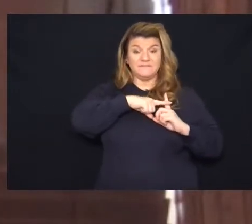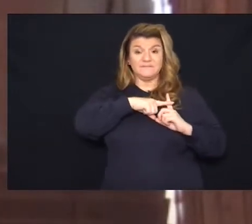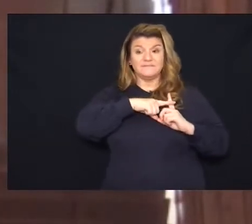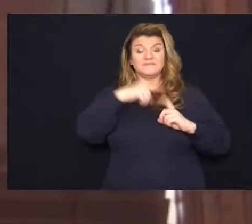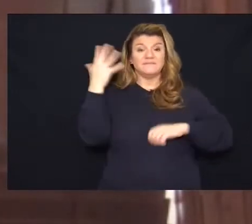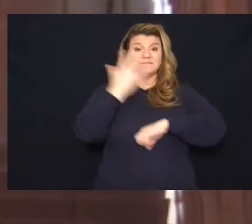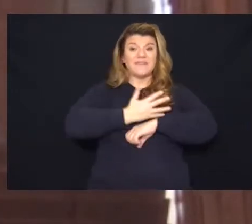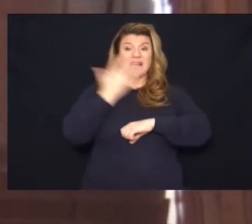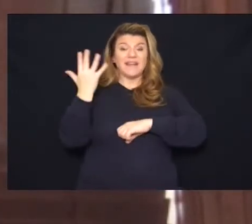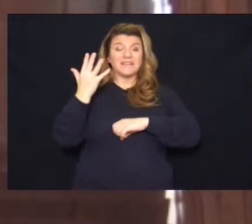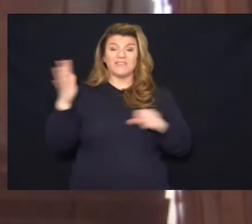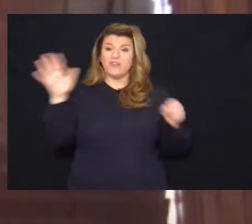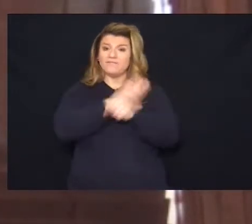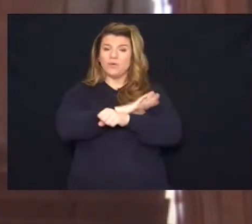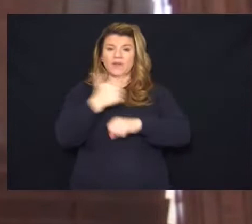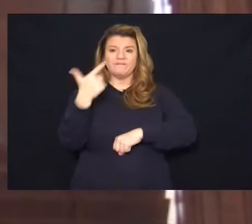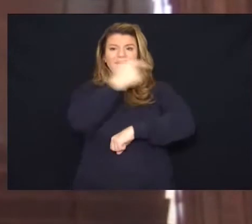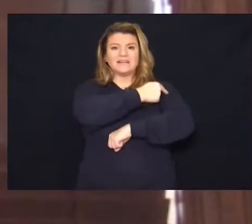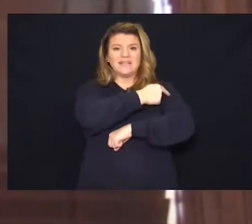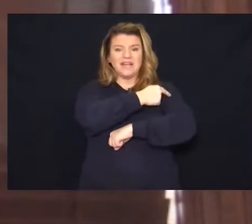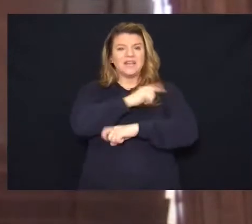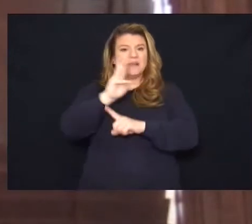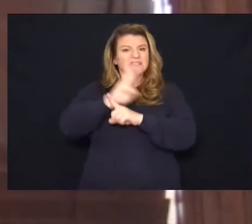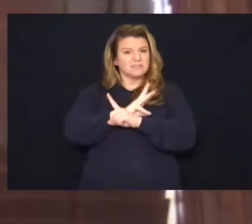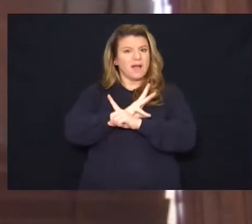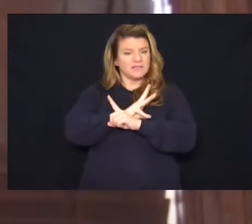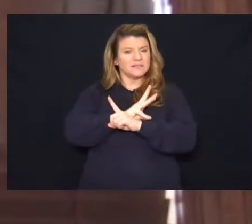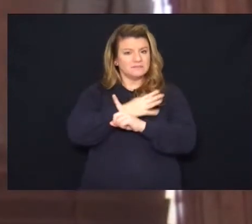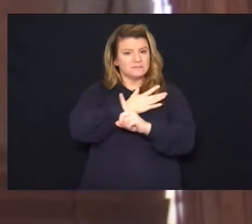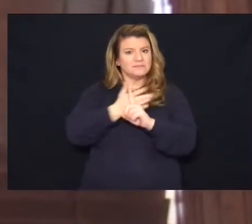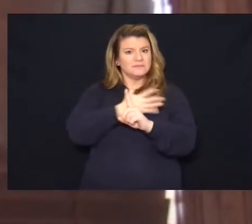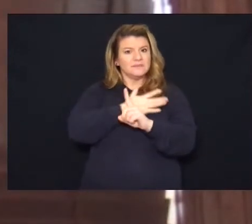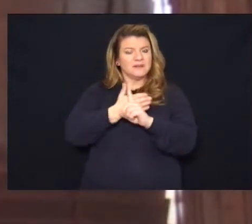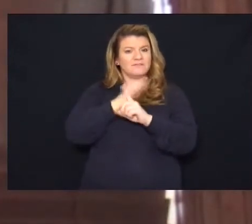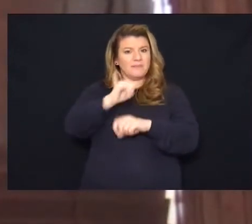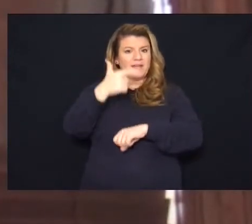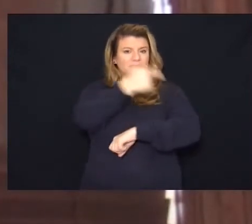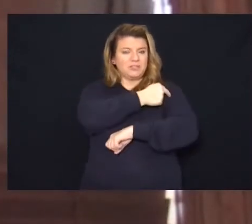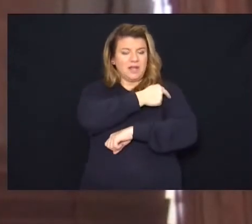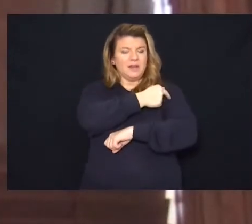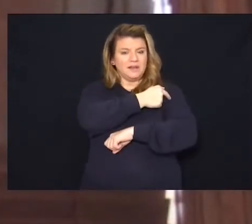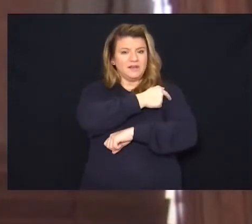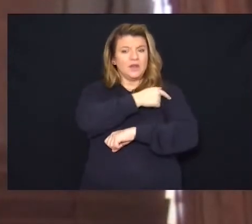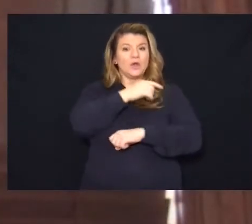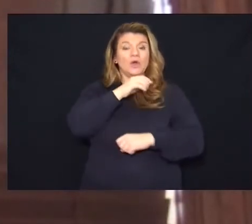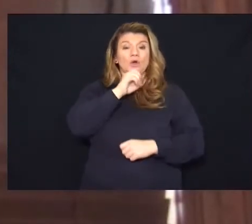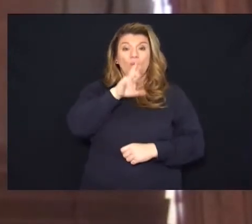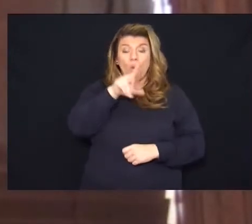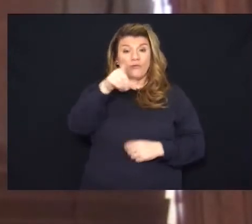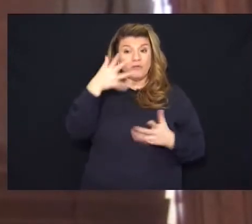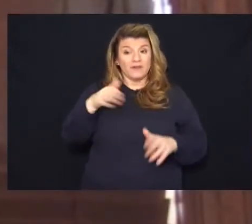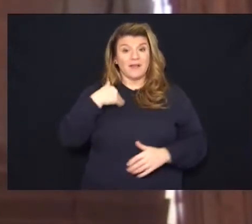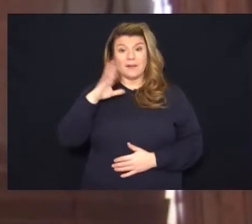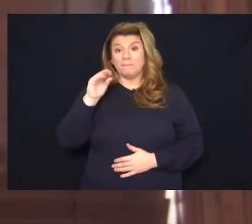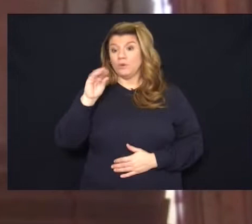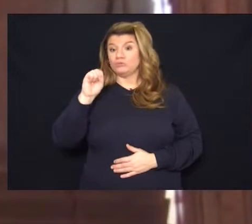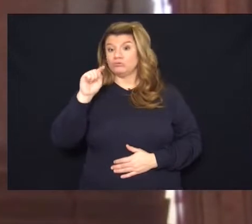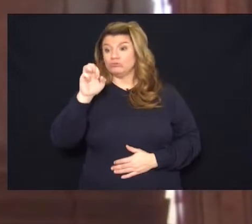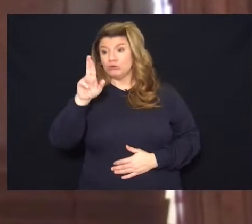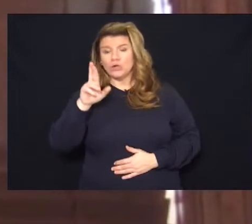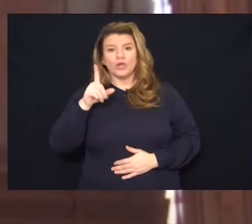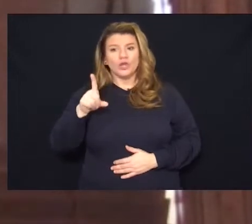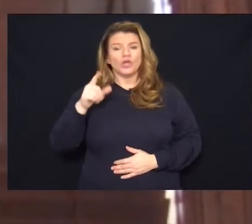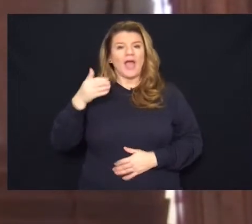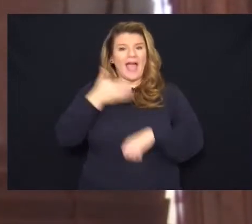then if you're fully vaccinated within 6 months of your last Pfizer or Moderna vaccine, or if you're boosted, after